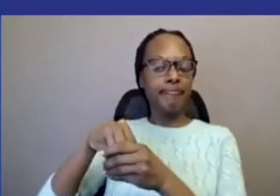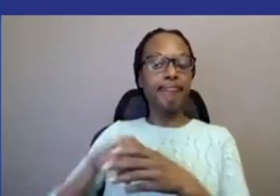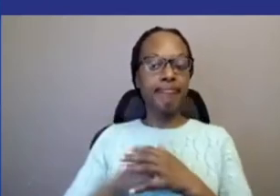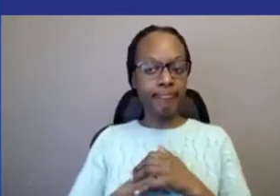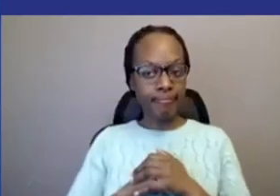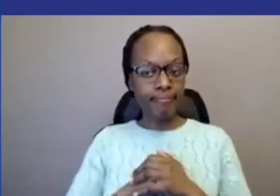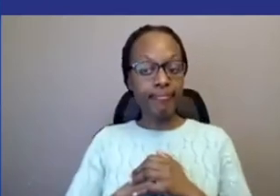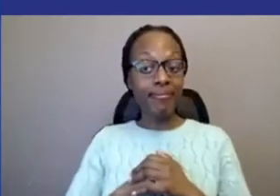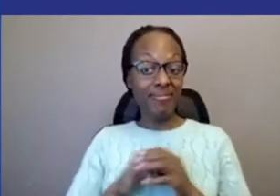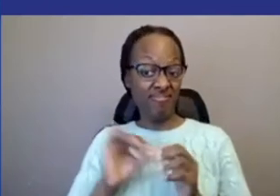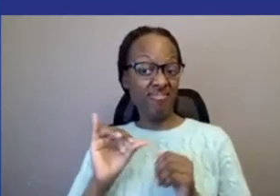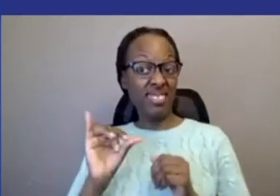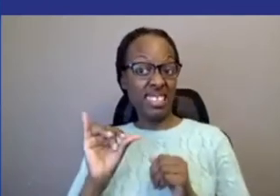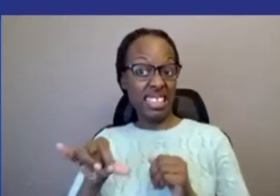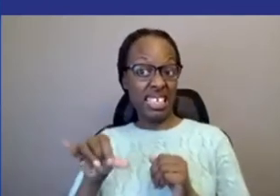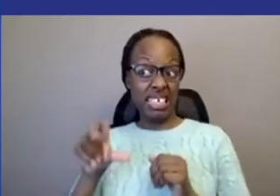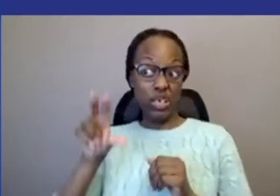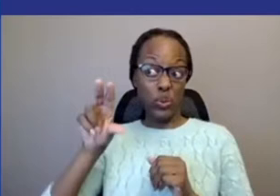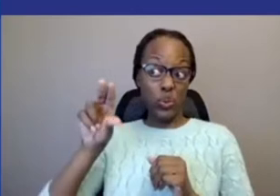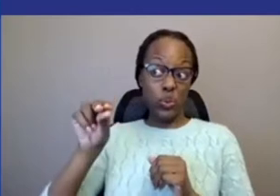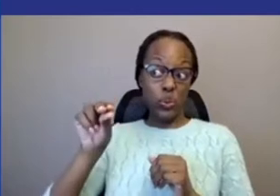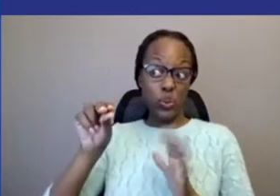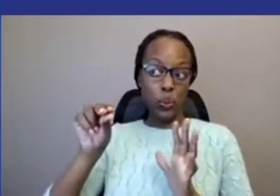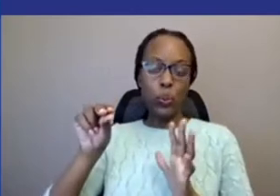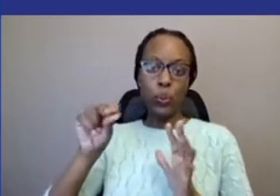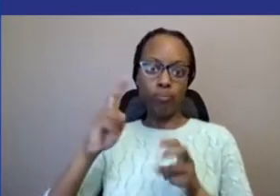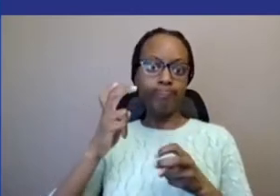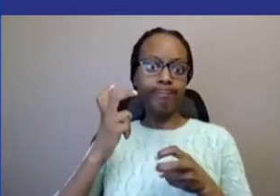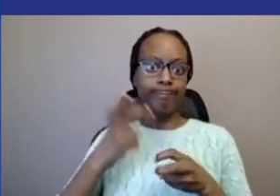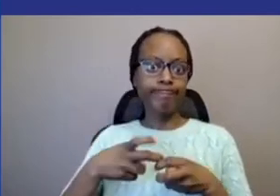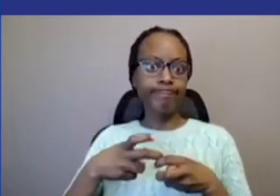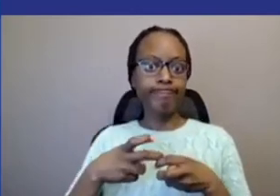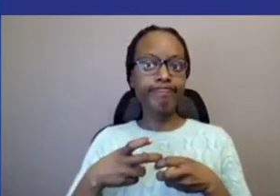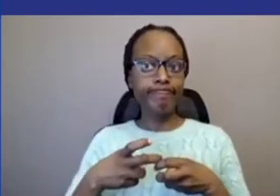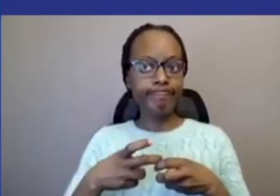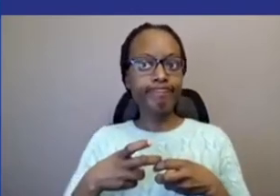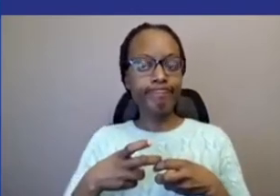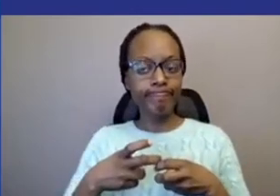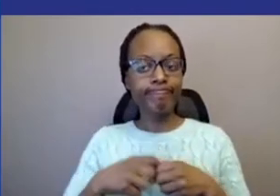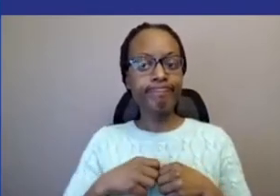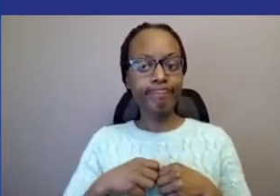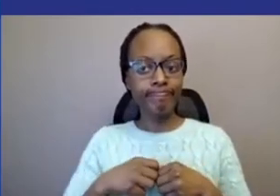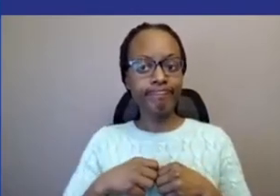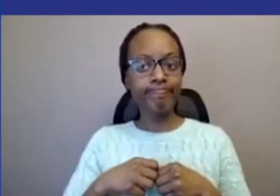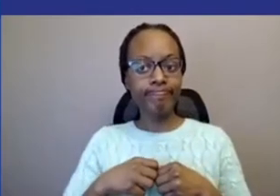And that is a hard call to make because